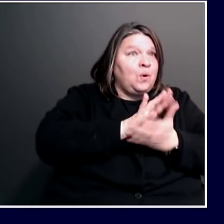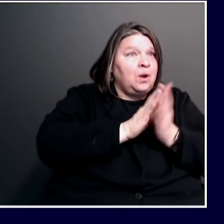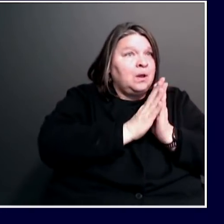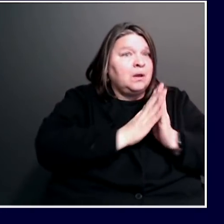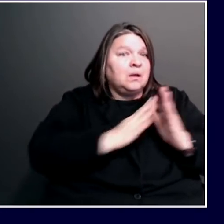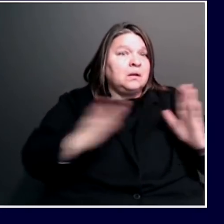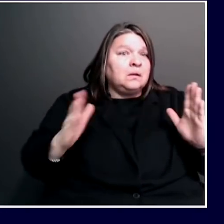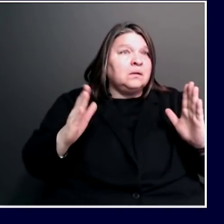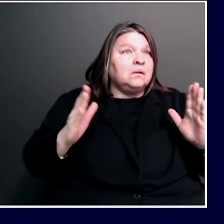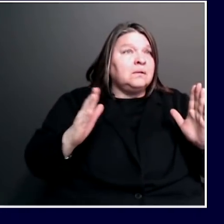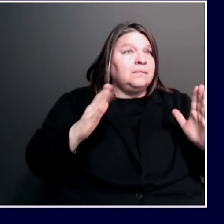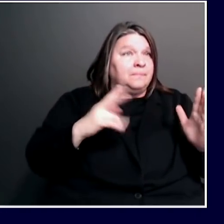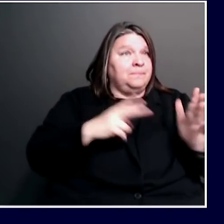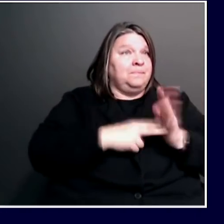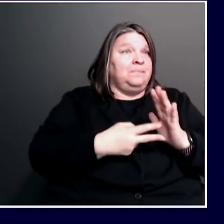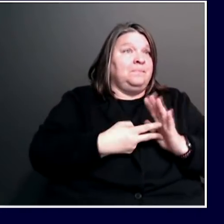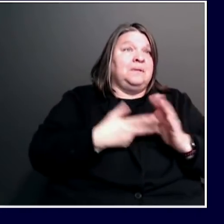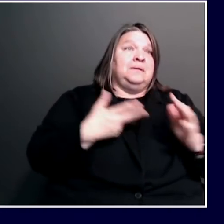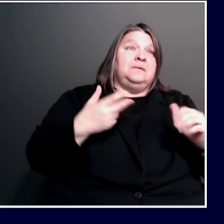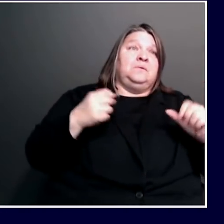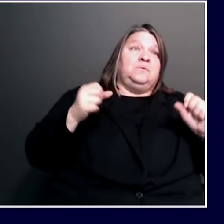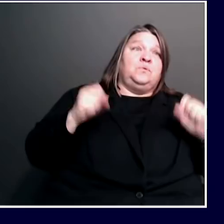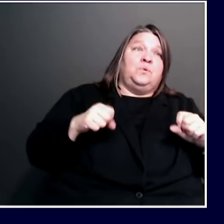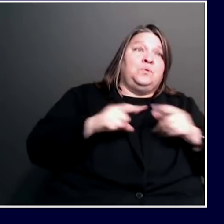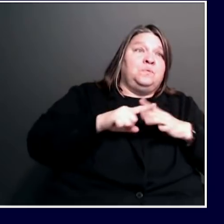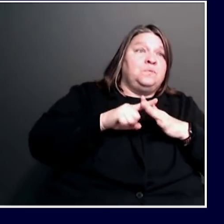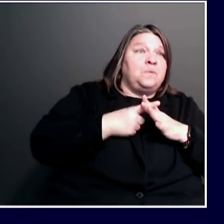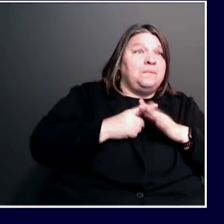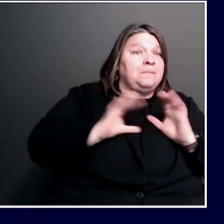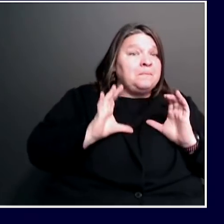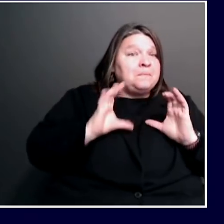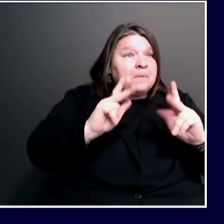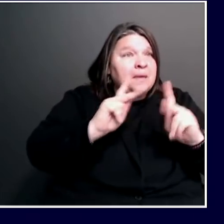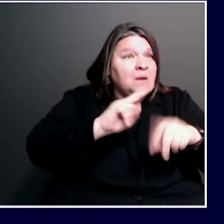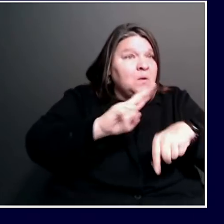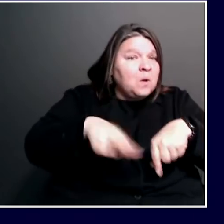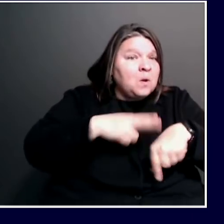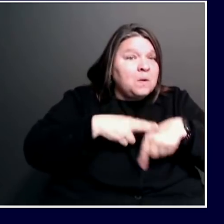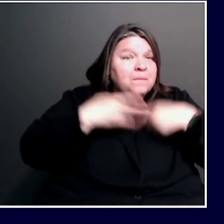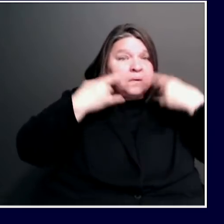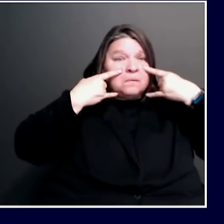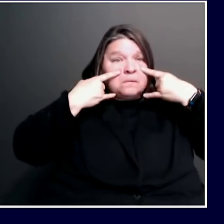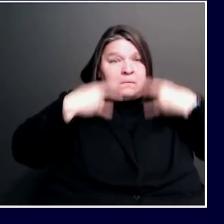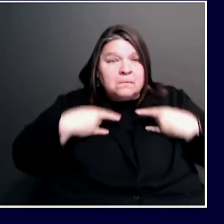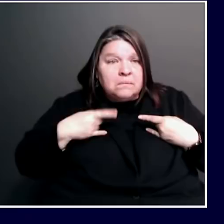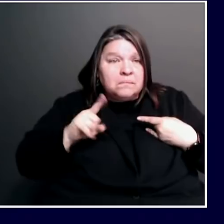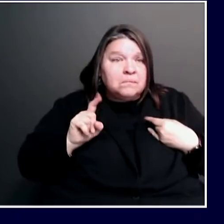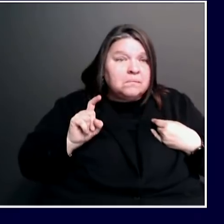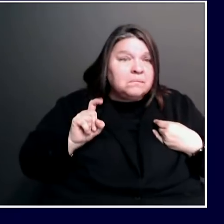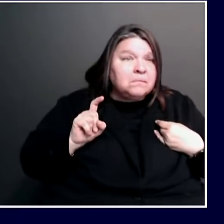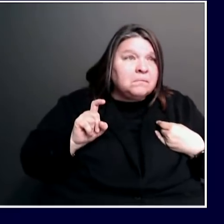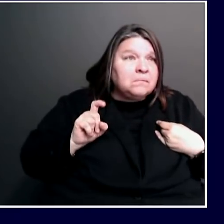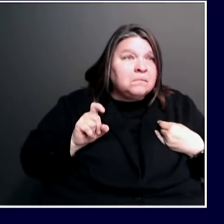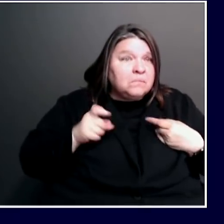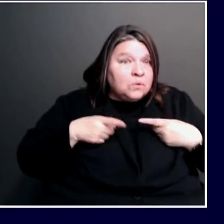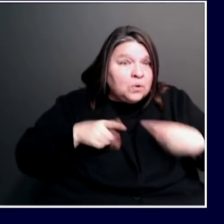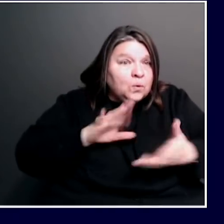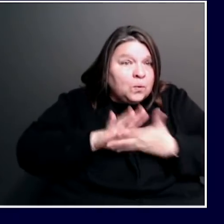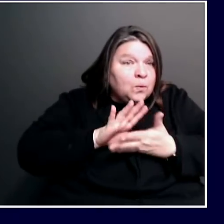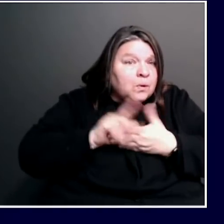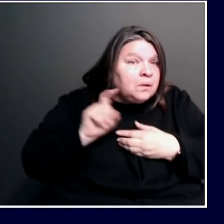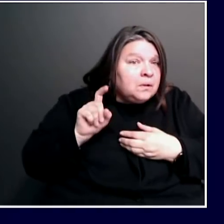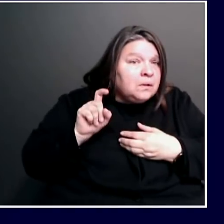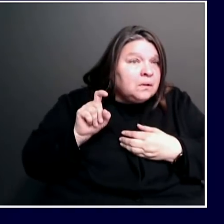can maybe start to get some back to normal and reducing masking a little bit? Yeah, Corey, that's a good question. And first of all,